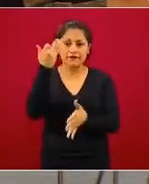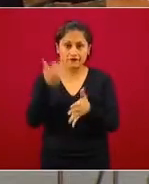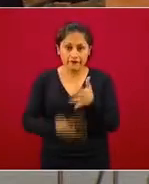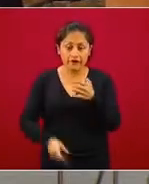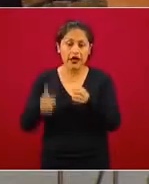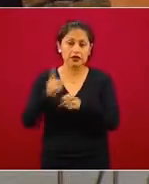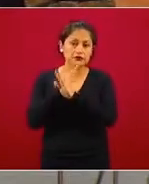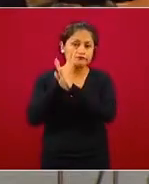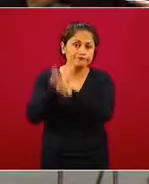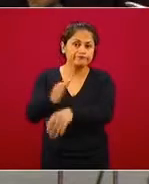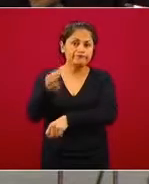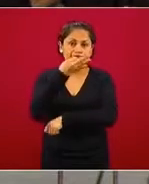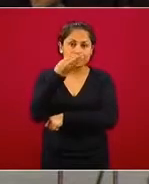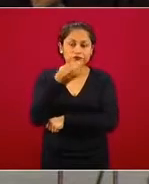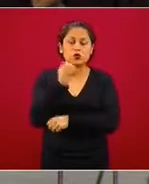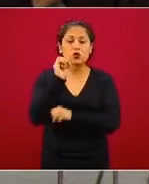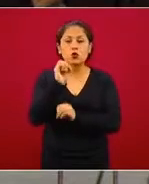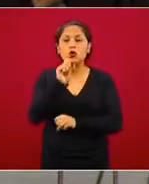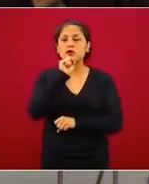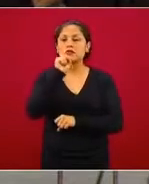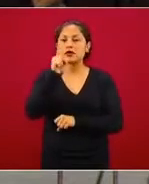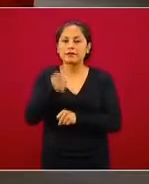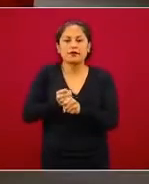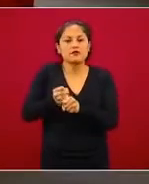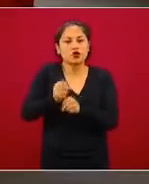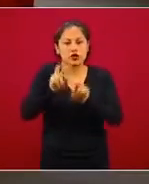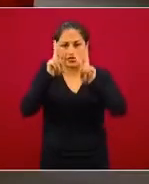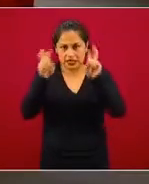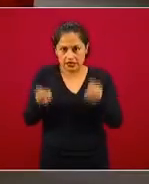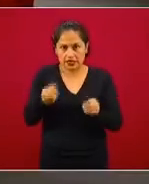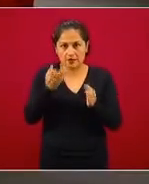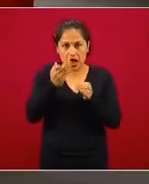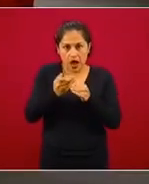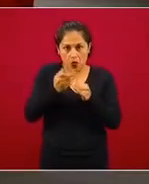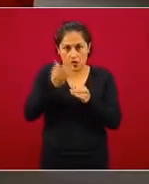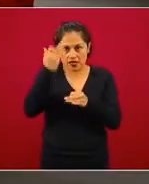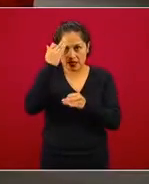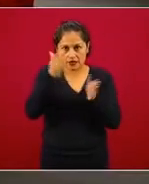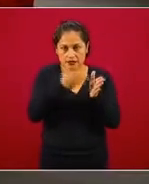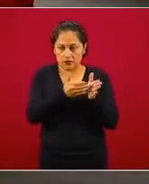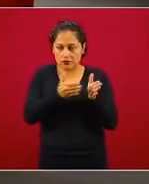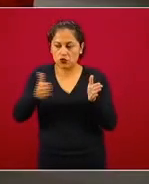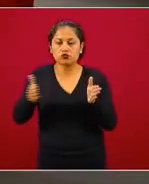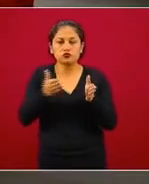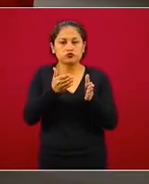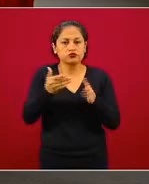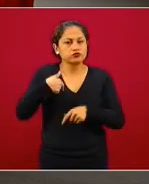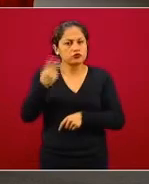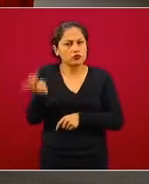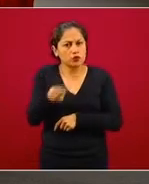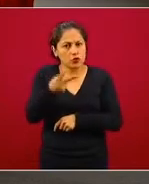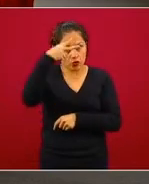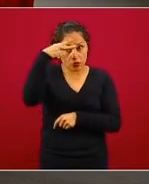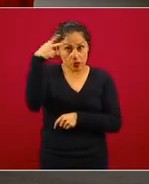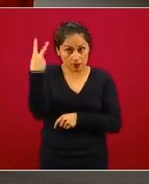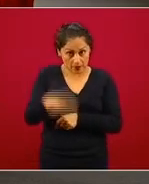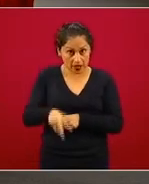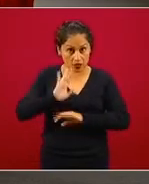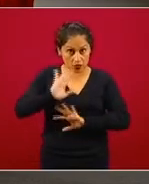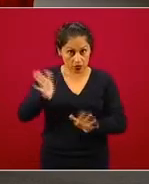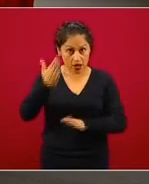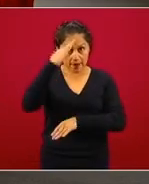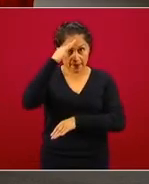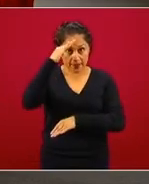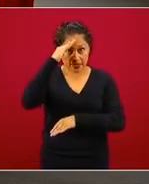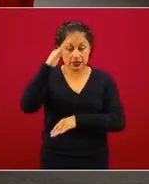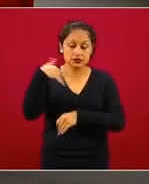violencia que se thing, puede dar en esta the etapa. Y quiero saber, por UN favor, si México, bueno, pues está preparado para estos the embarazos. UN Muchas has gracias. talked about